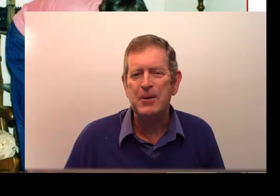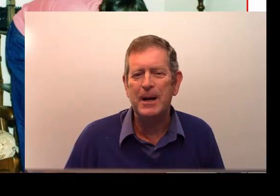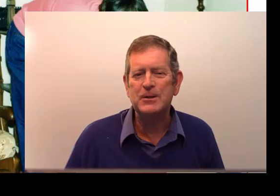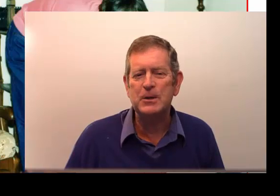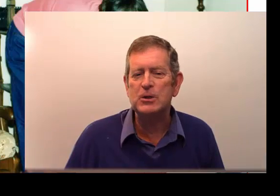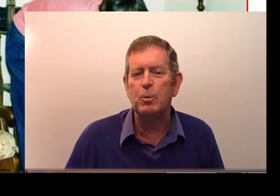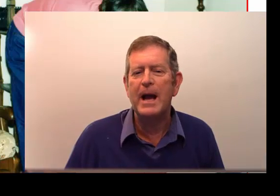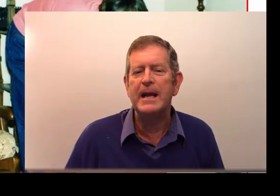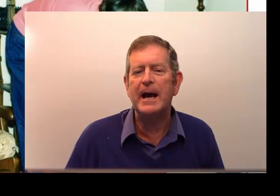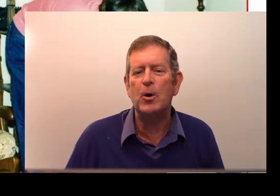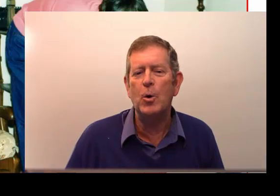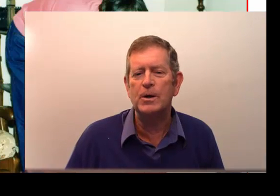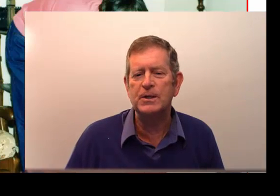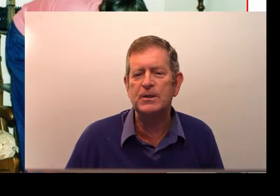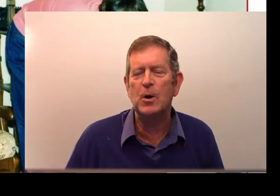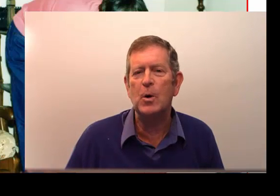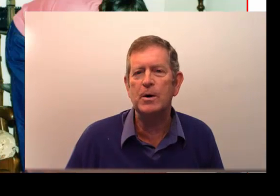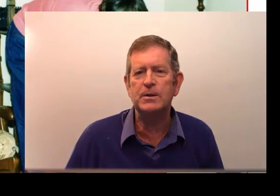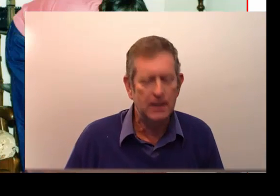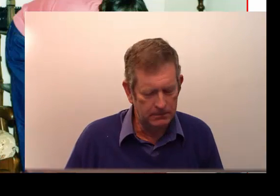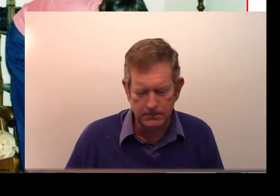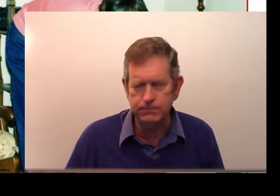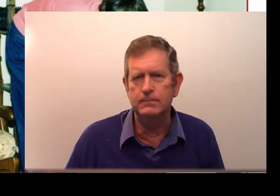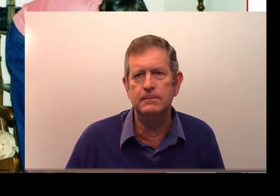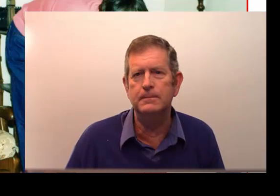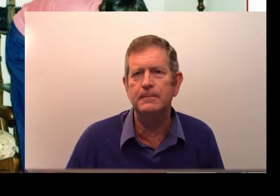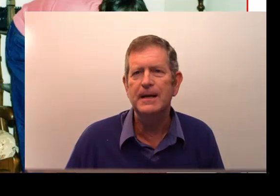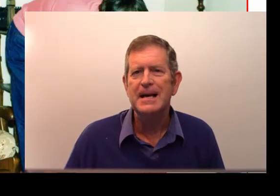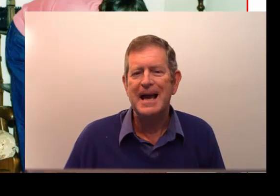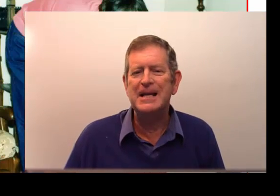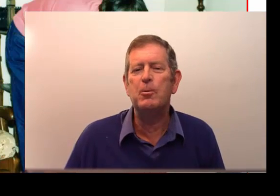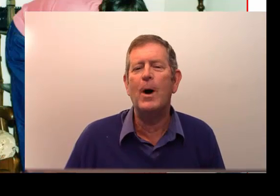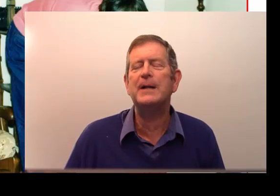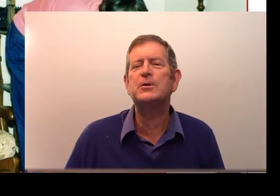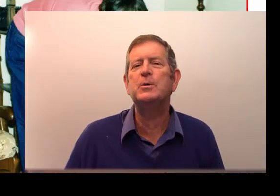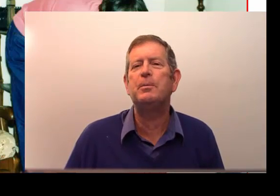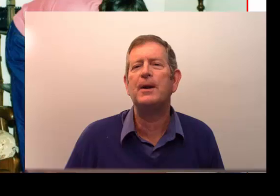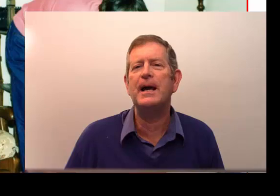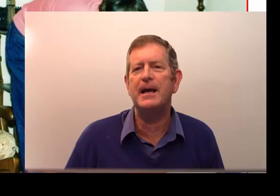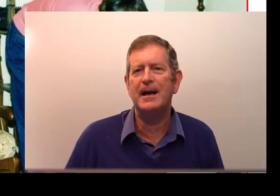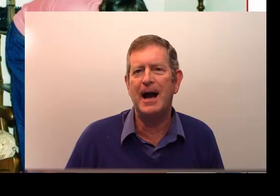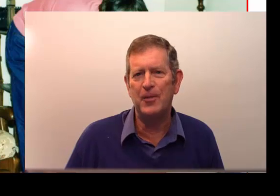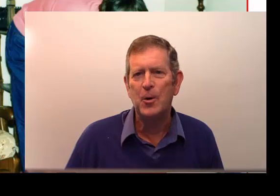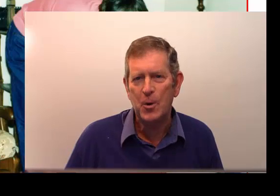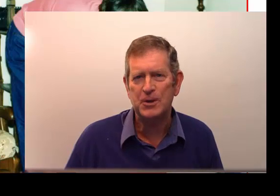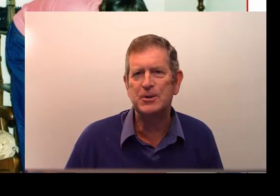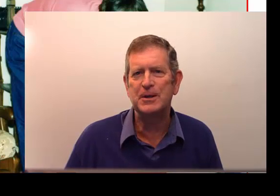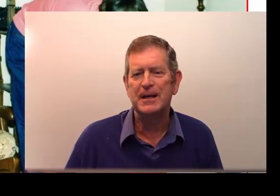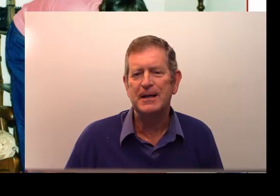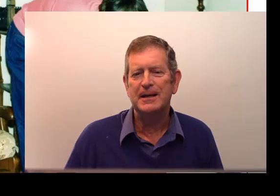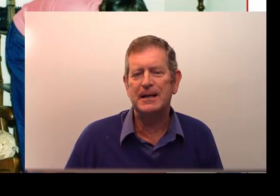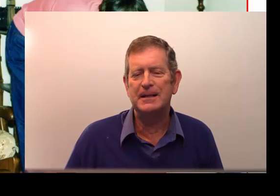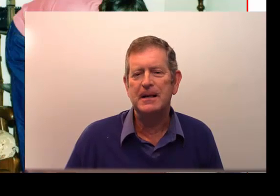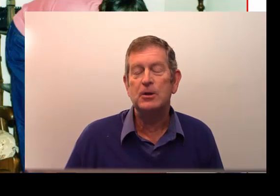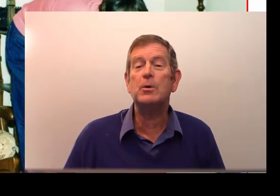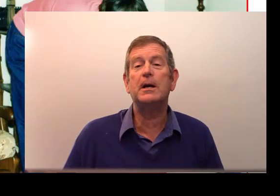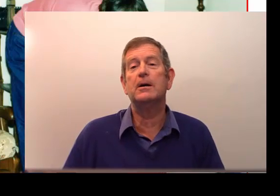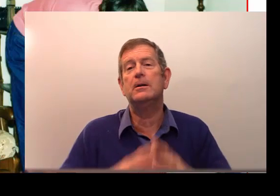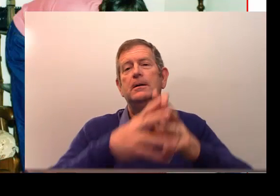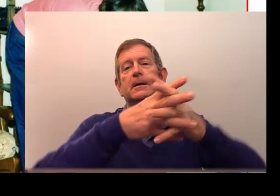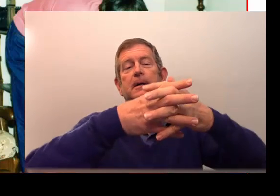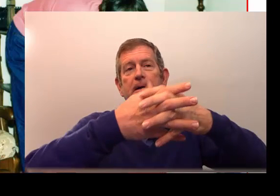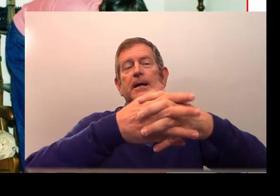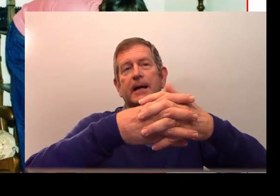usual. He's riding on a horse. This is a horse. And he wants to play on the horse.